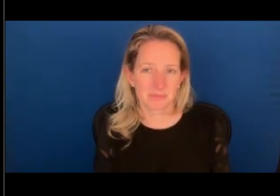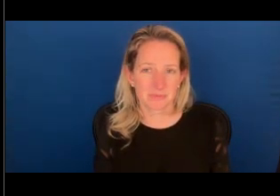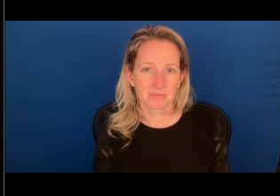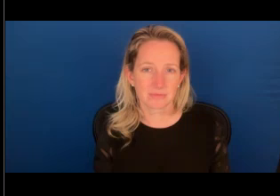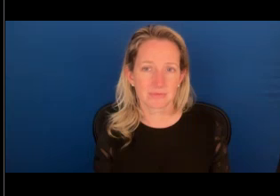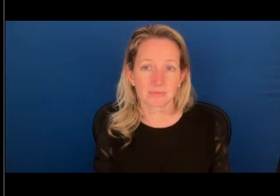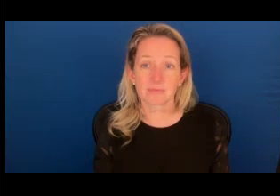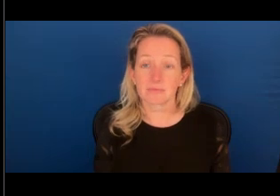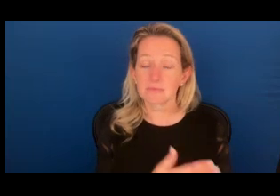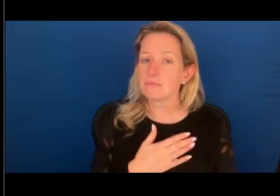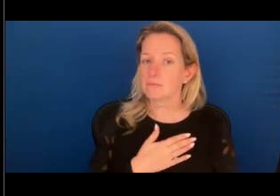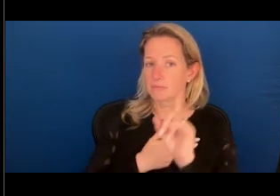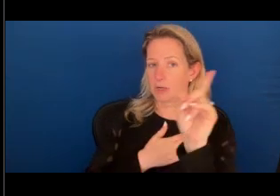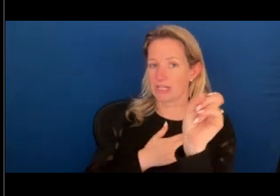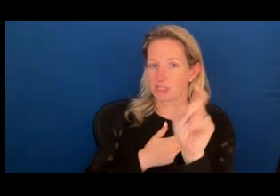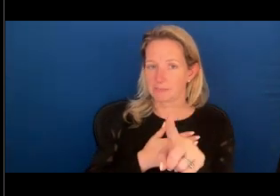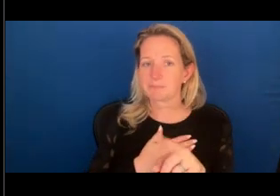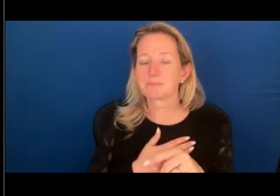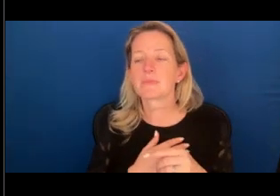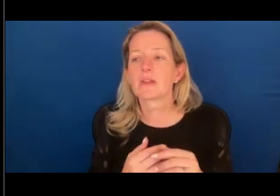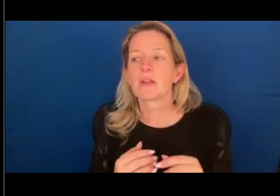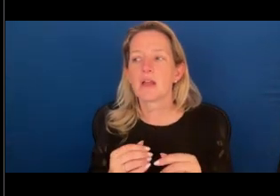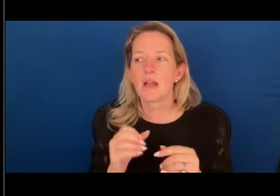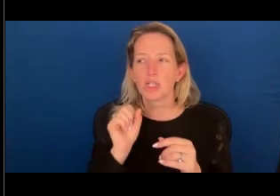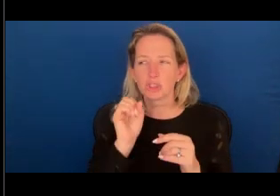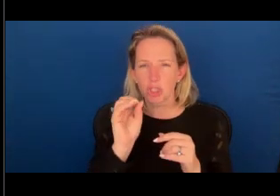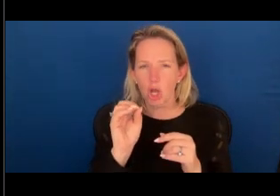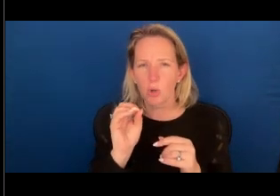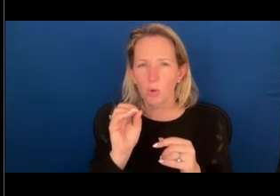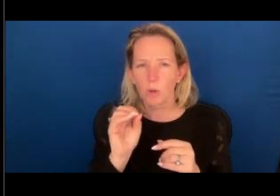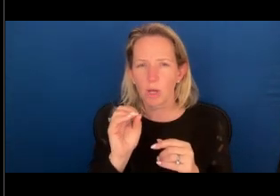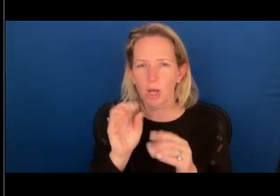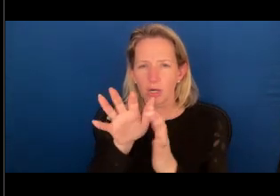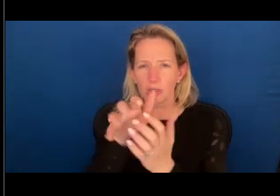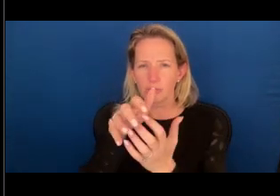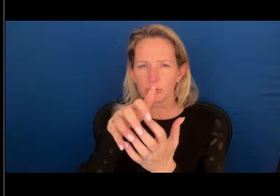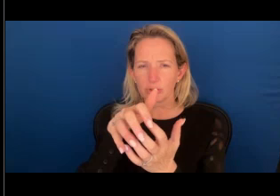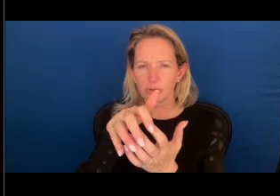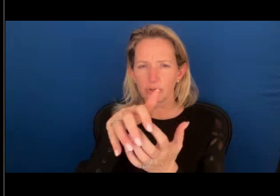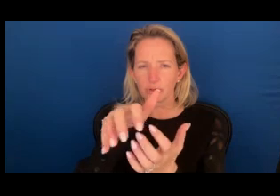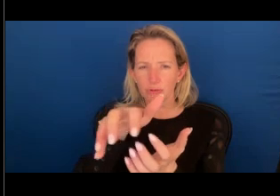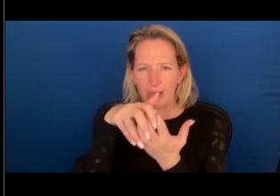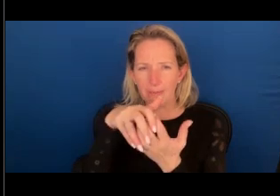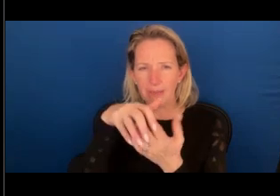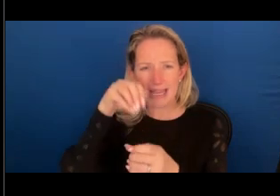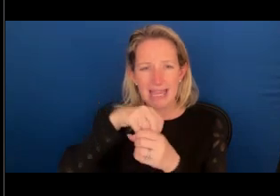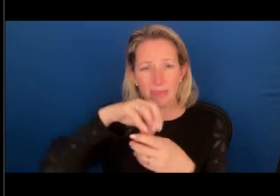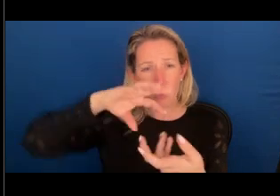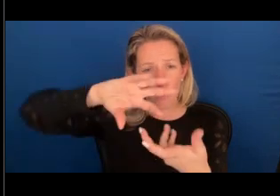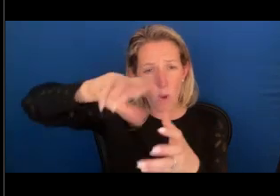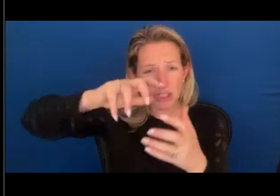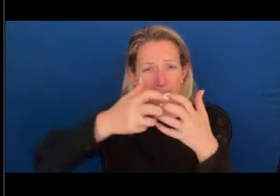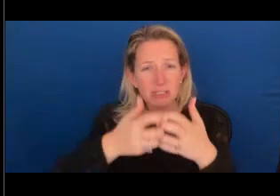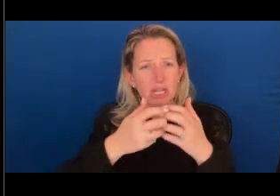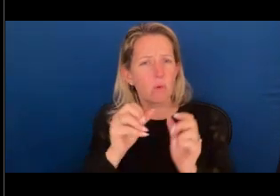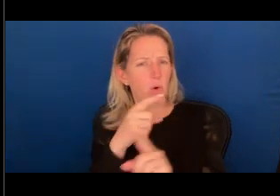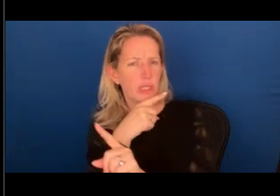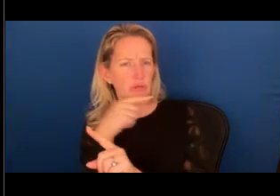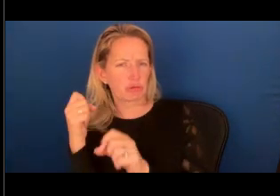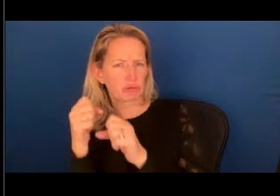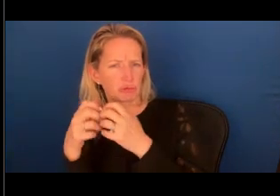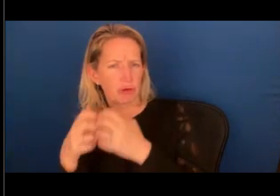So my question is, so are you trapping in the washing machine or the drying machine or both? Yeah, that's another very good question.